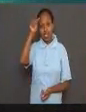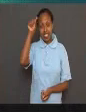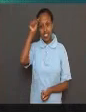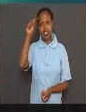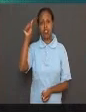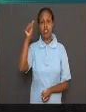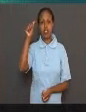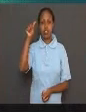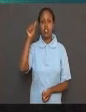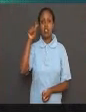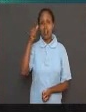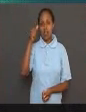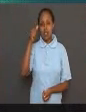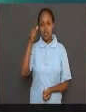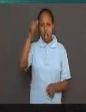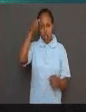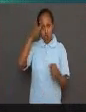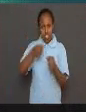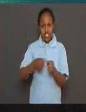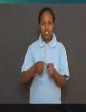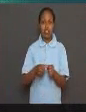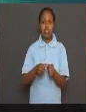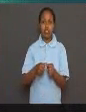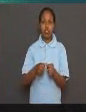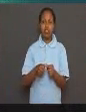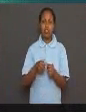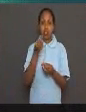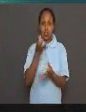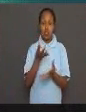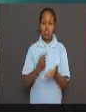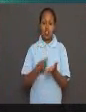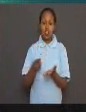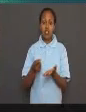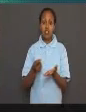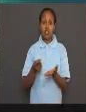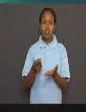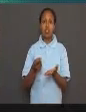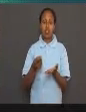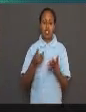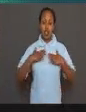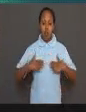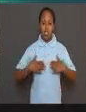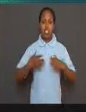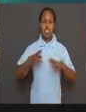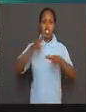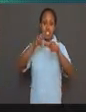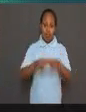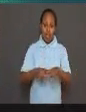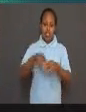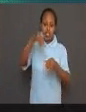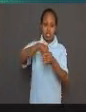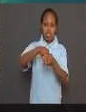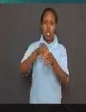Archimedes noticed that his body displaced water,